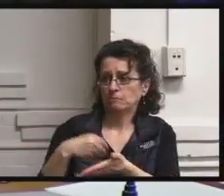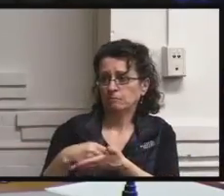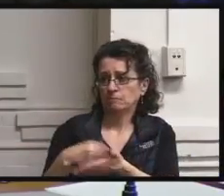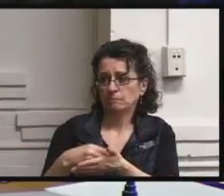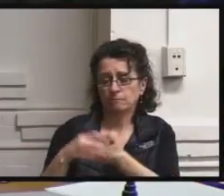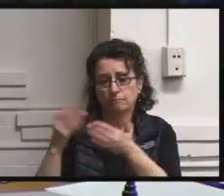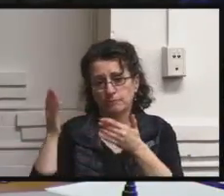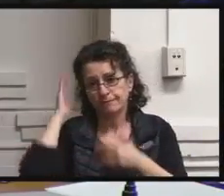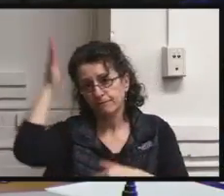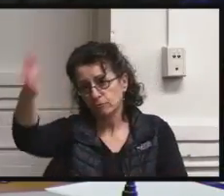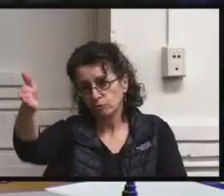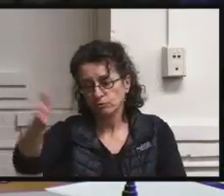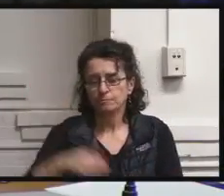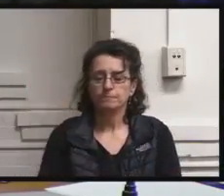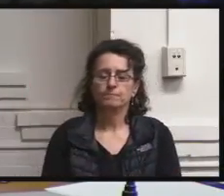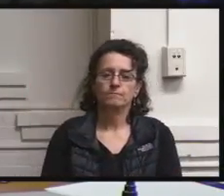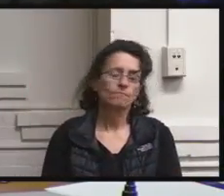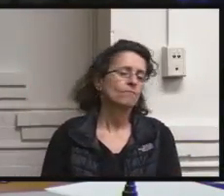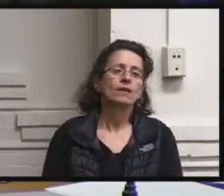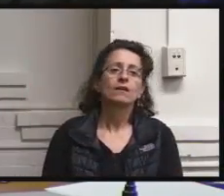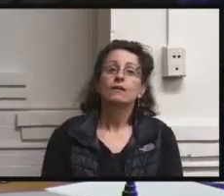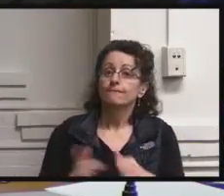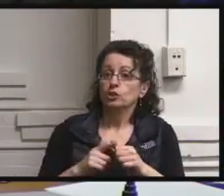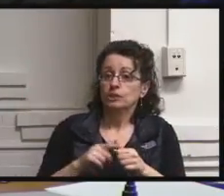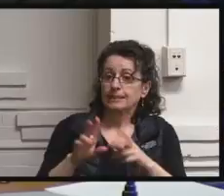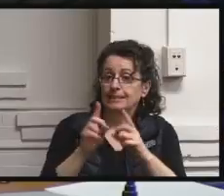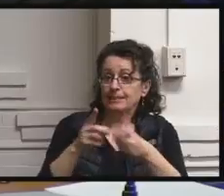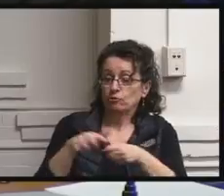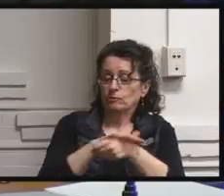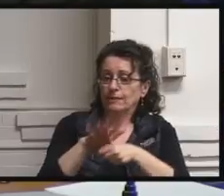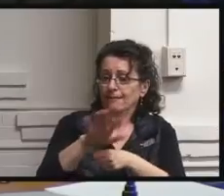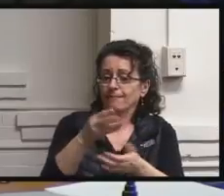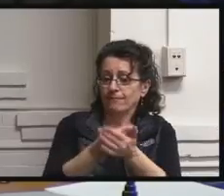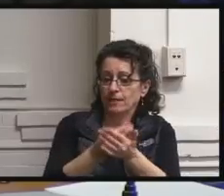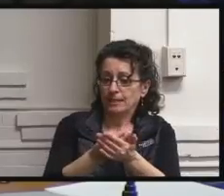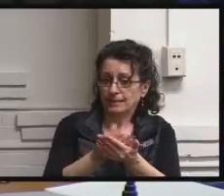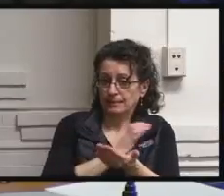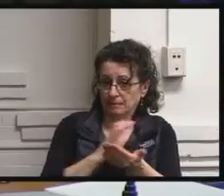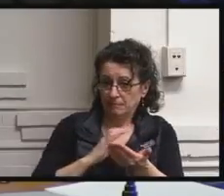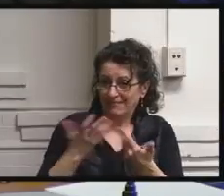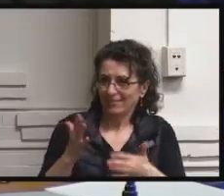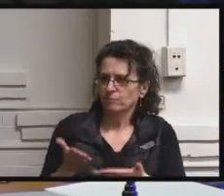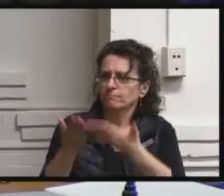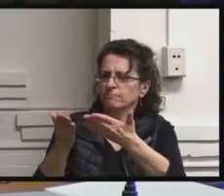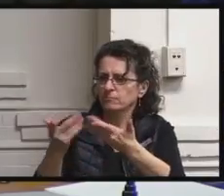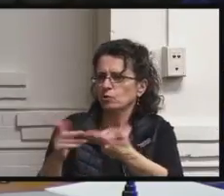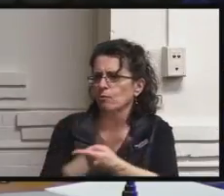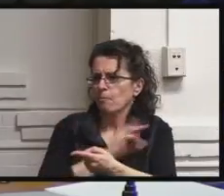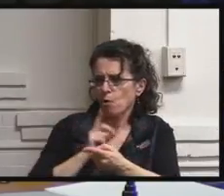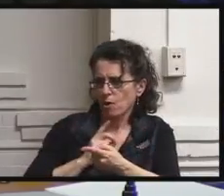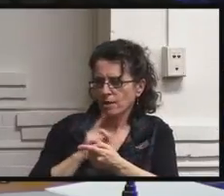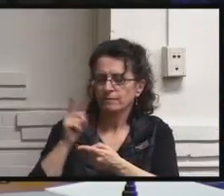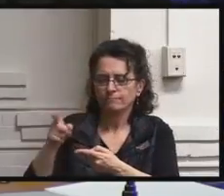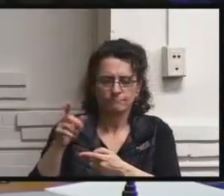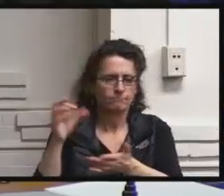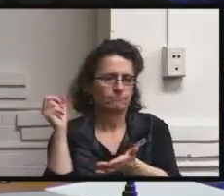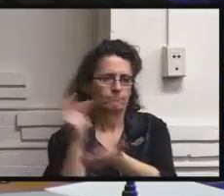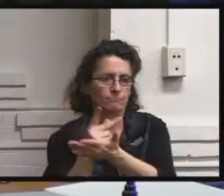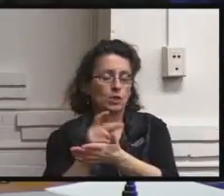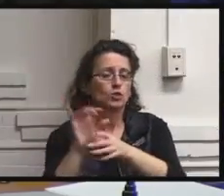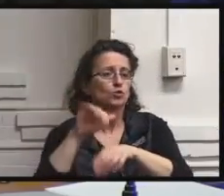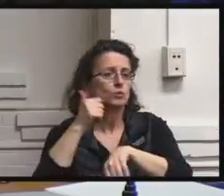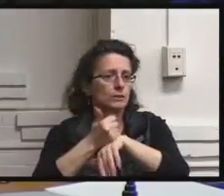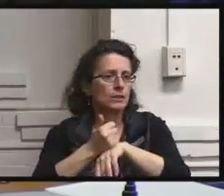of the first the Finance Committee of the district and then the full board of the district was to create a committee of five